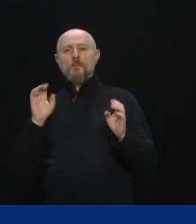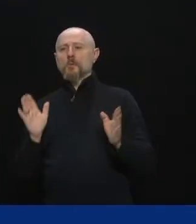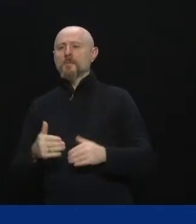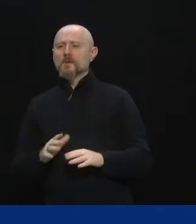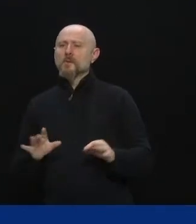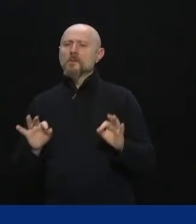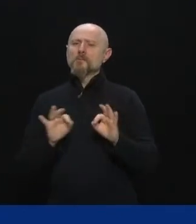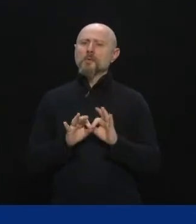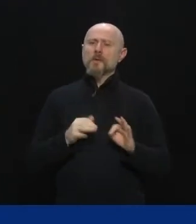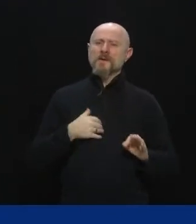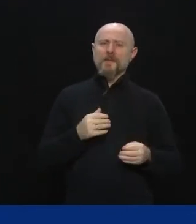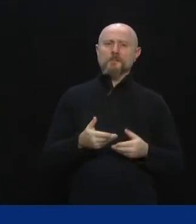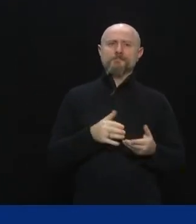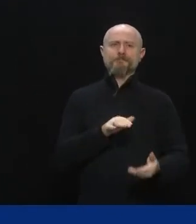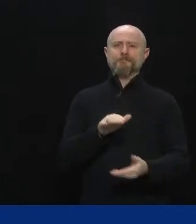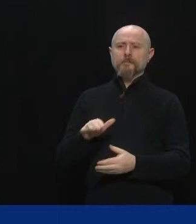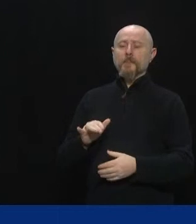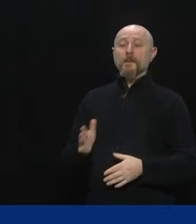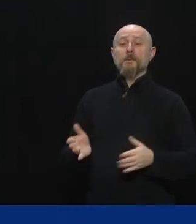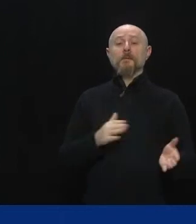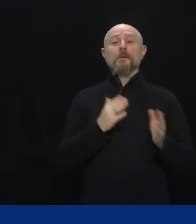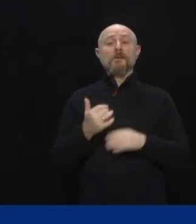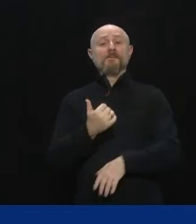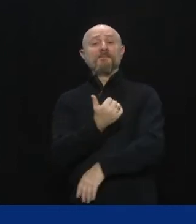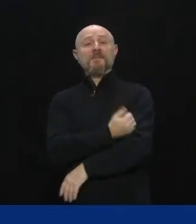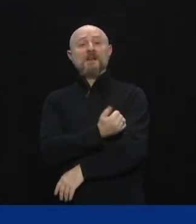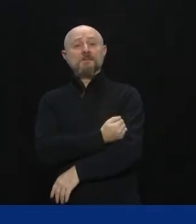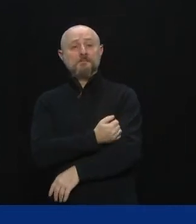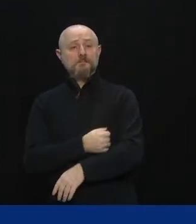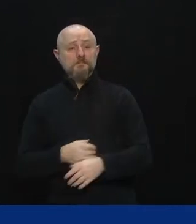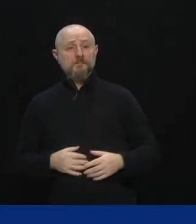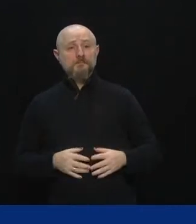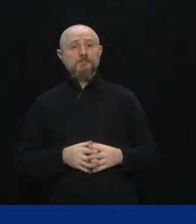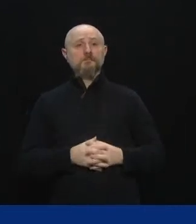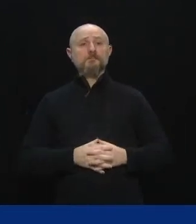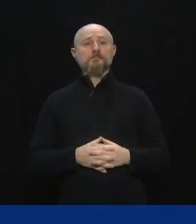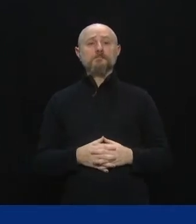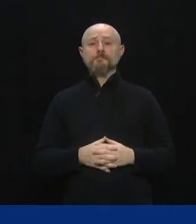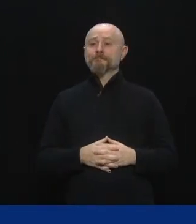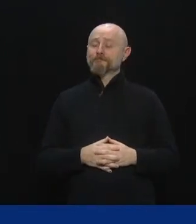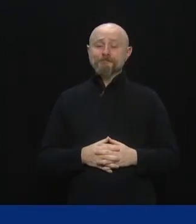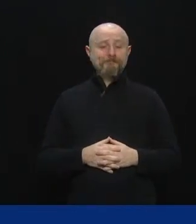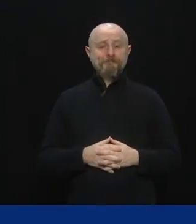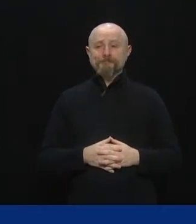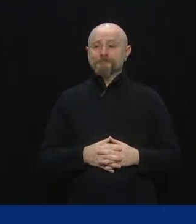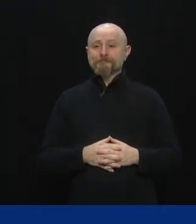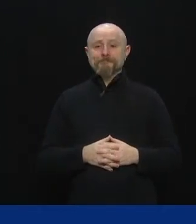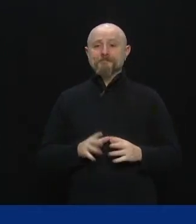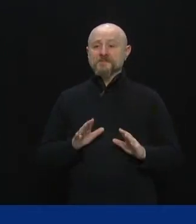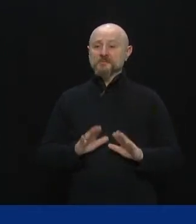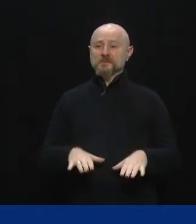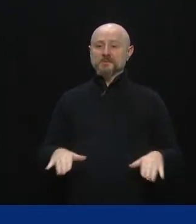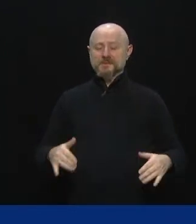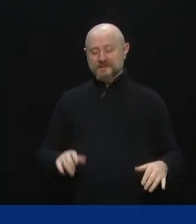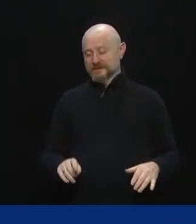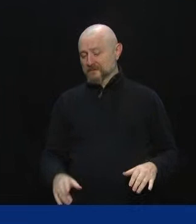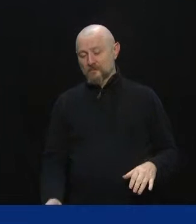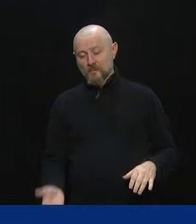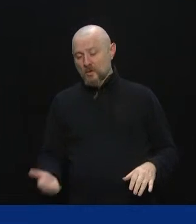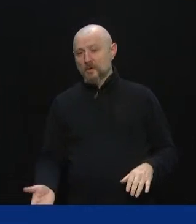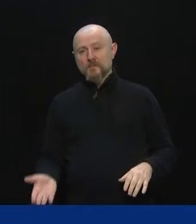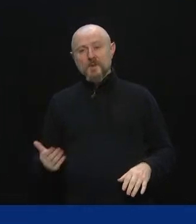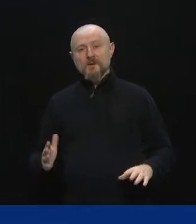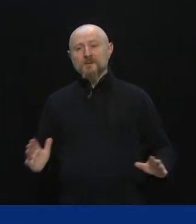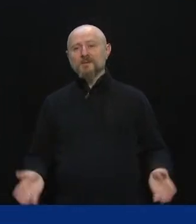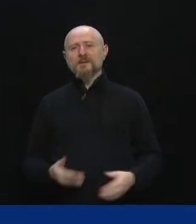out. Vaccinations, okay. Still not seeing what I want to see in children. 29%, you had the